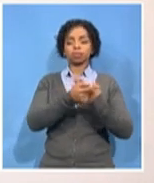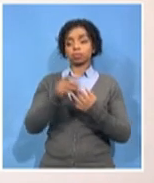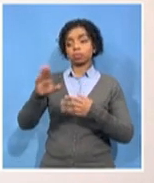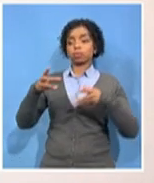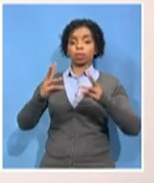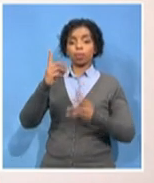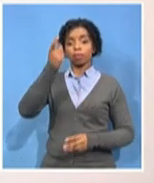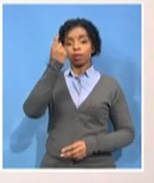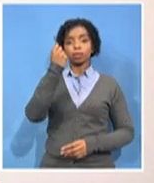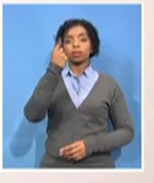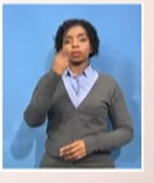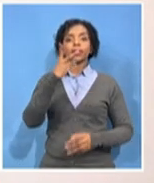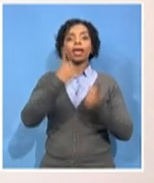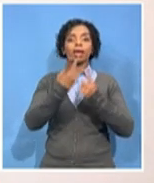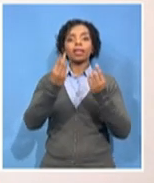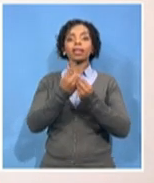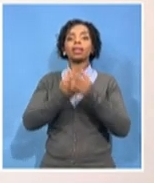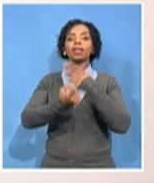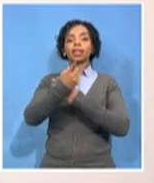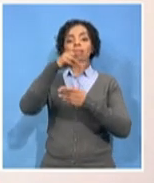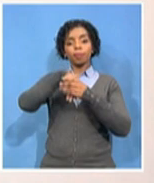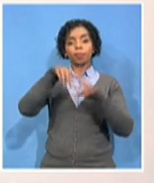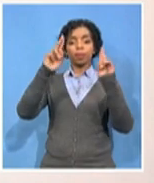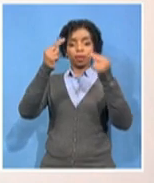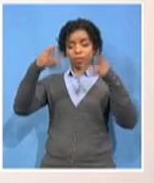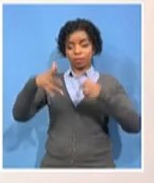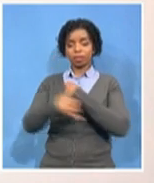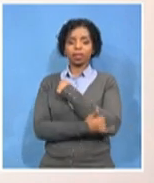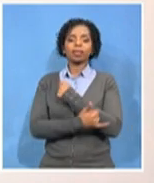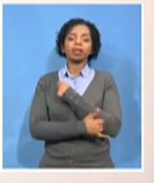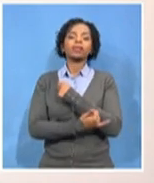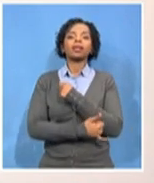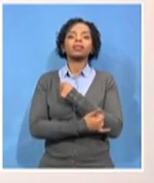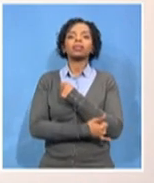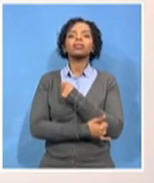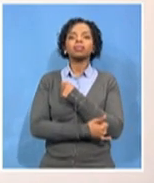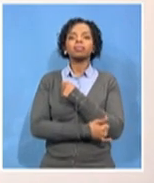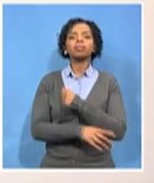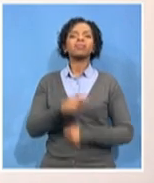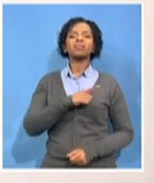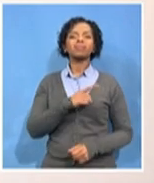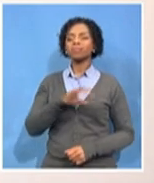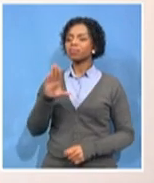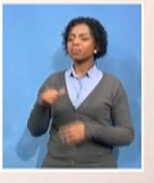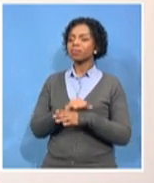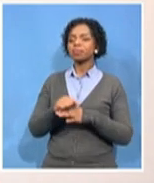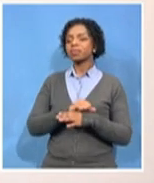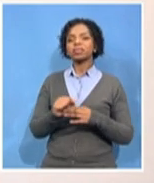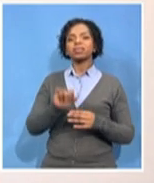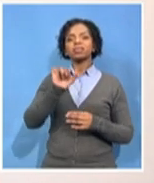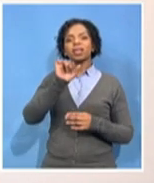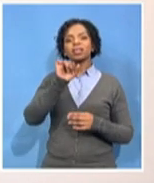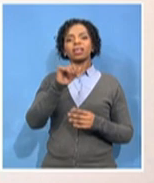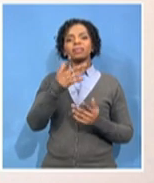leaving. He calls us fascists, though the EFF practices democratic elections within its ranks and is a member of parliament. He calls